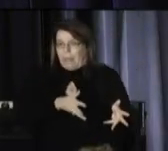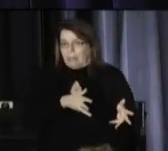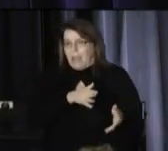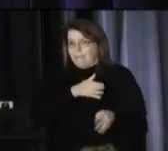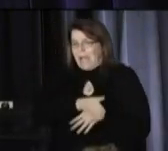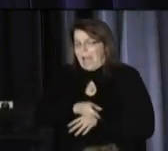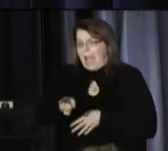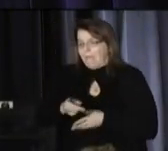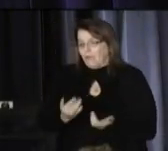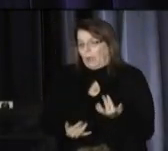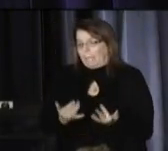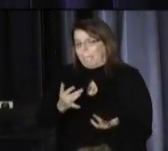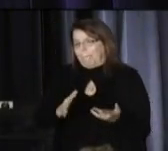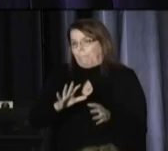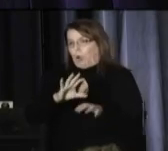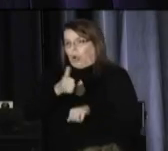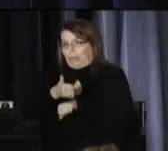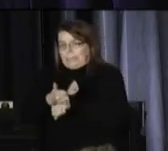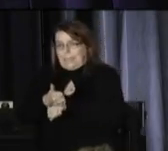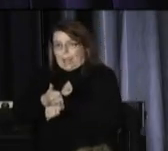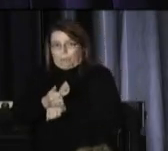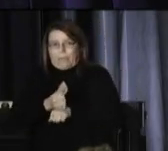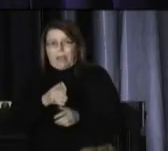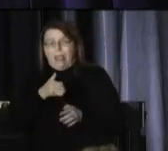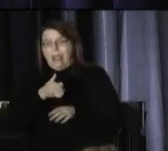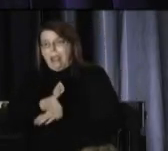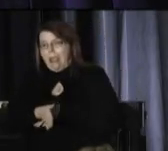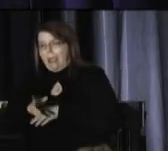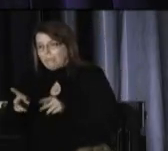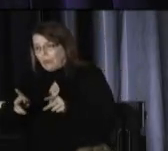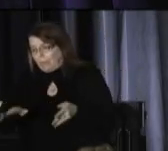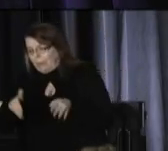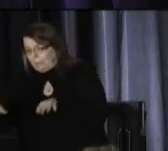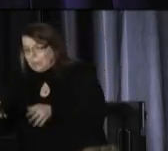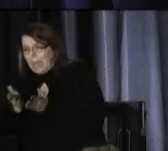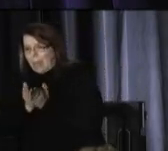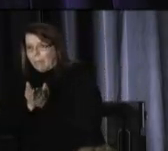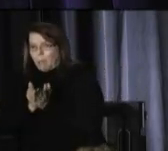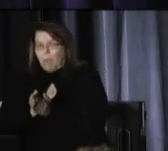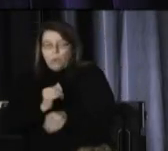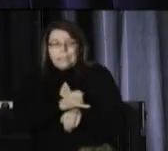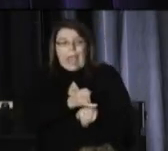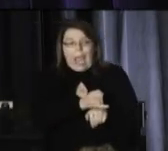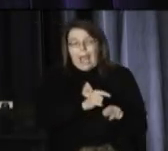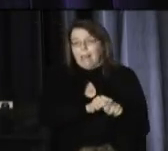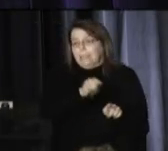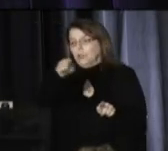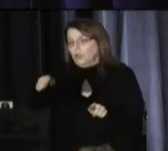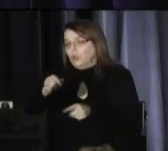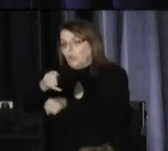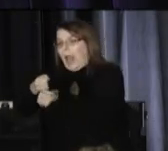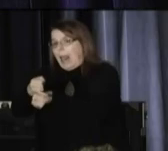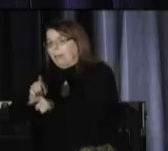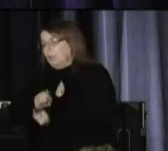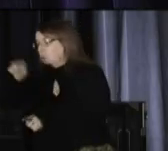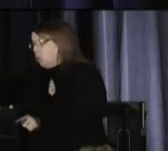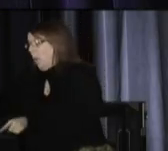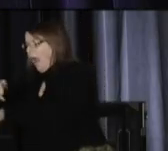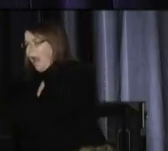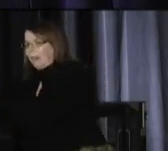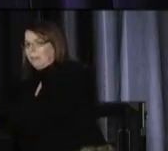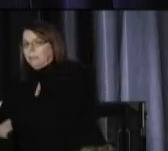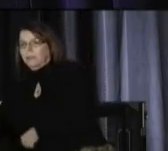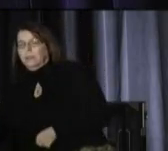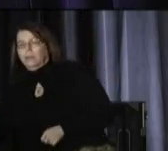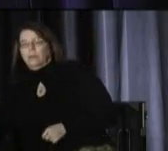settlement he demanded built after the Taínos got in their boats, island to island to island to island, phone tag